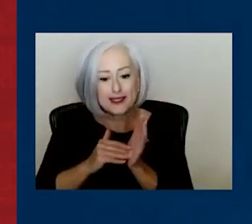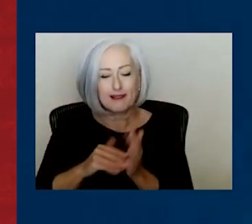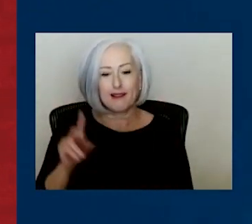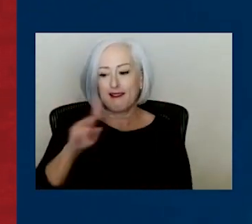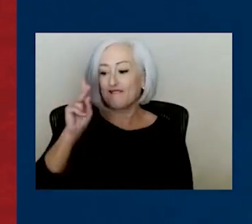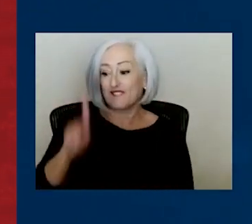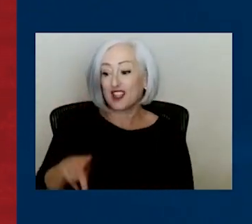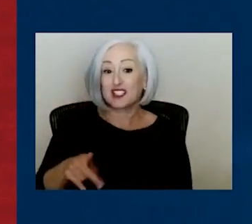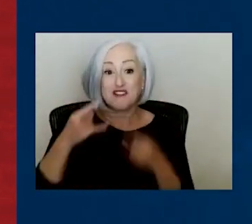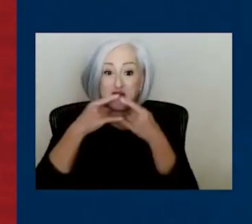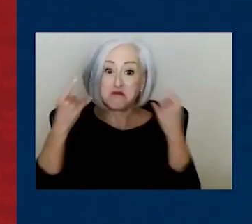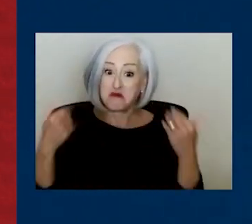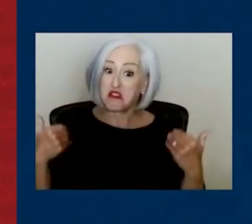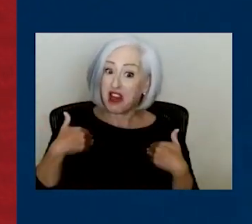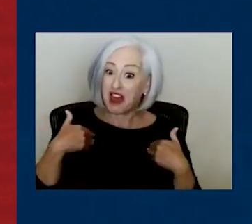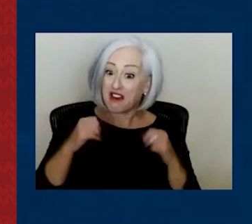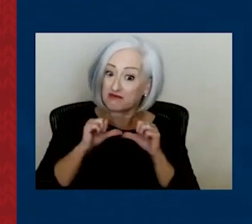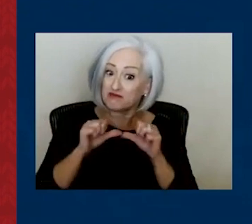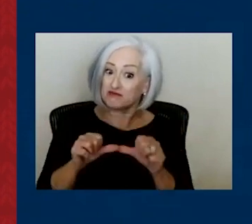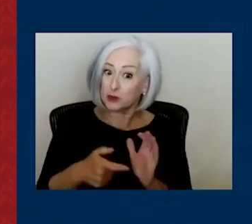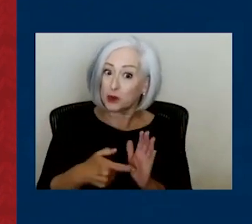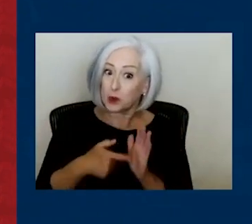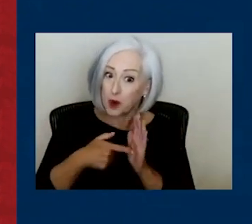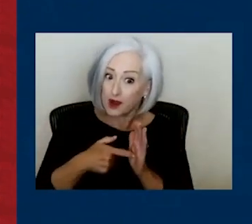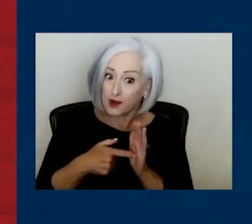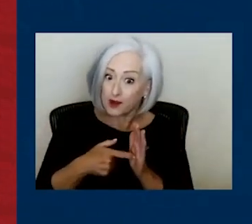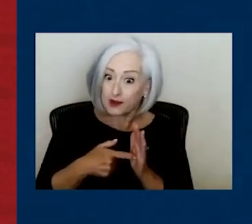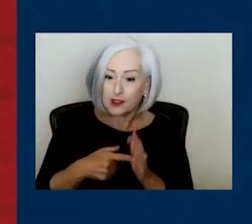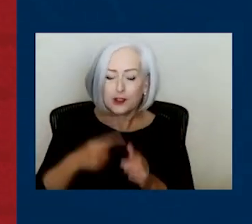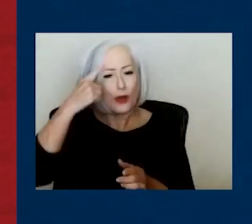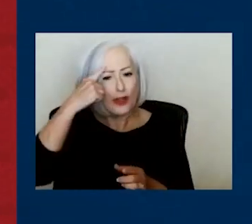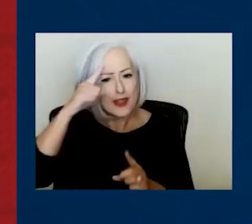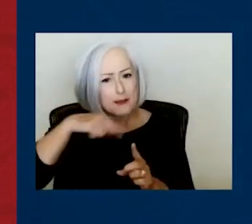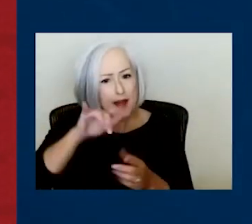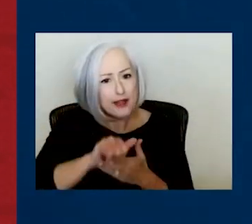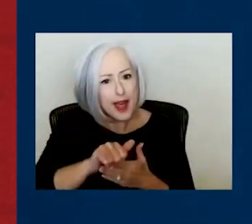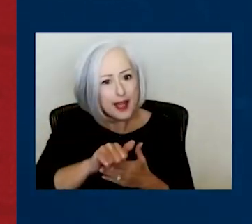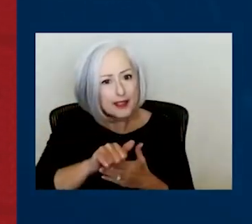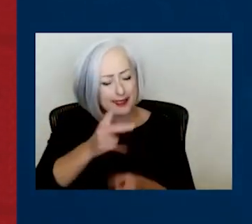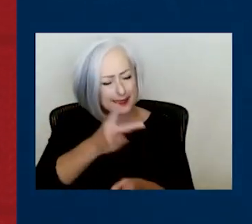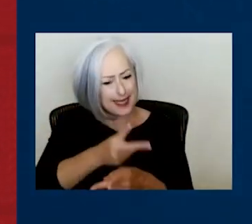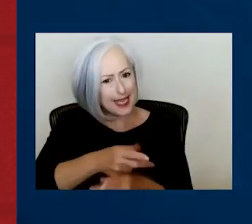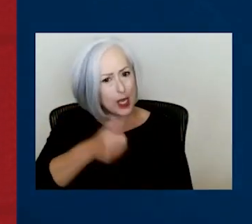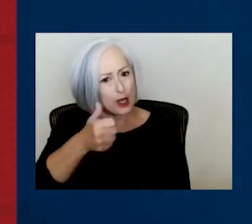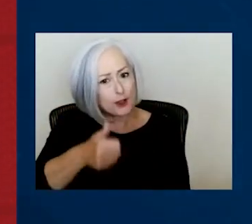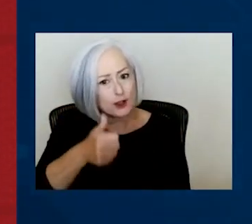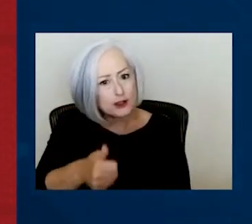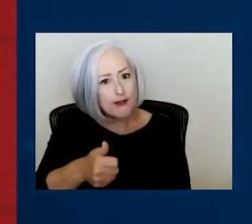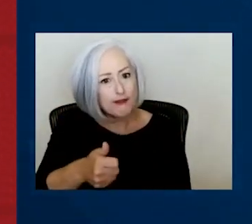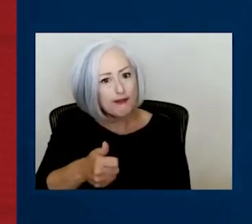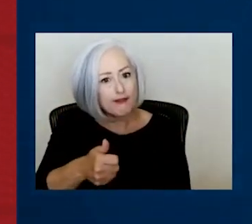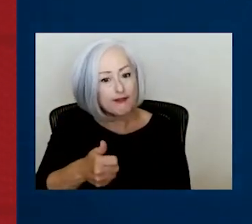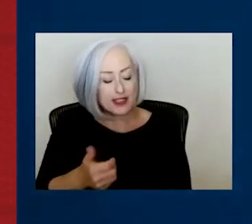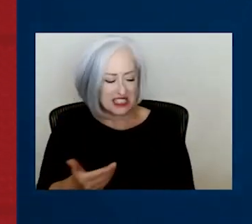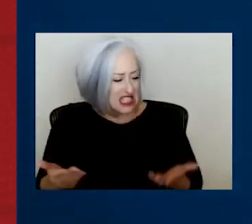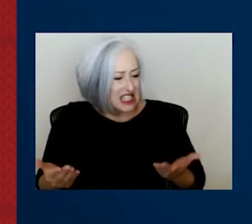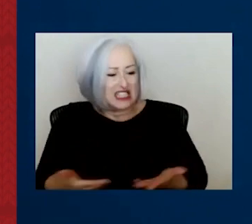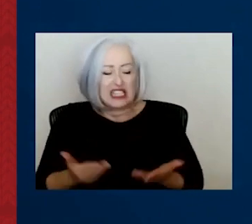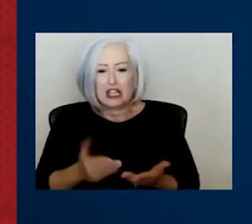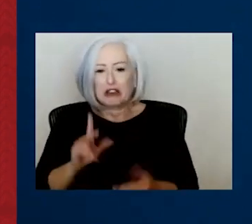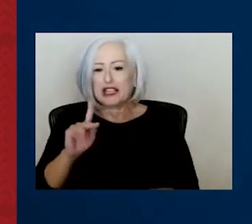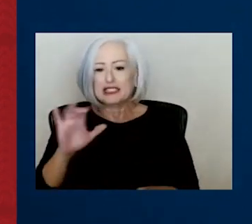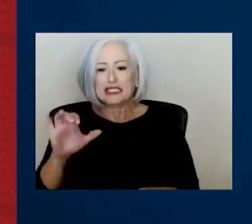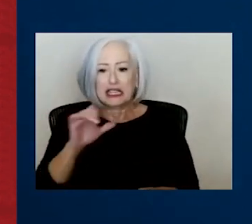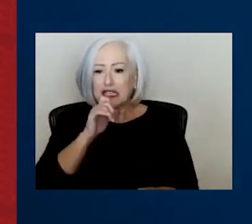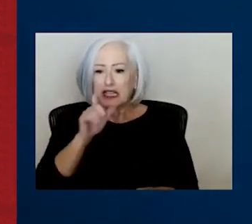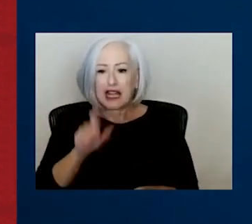just be thoughtful already. Make sure you take care of yourself. We're not saying we have to go to that right now here in the Midwest or here in Kansas City, although the Midwest